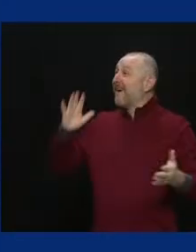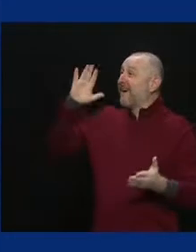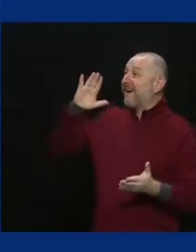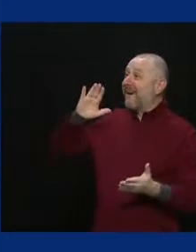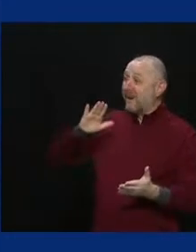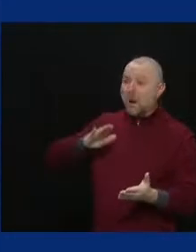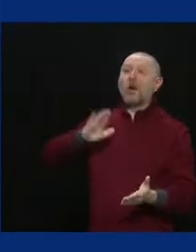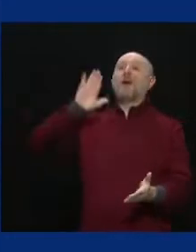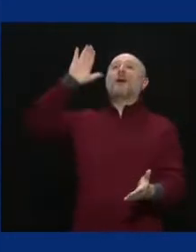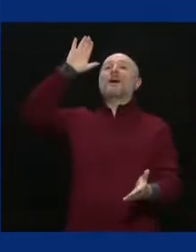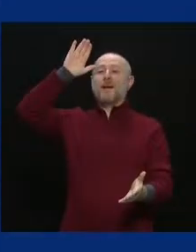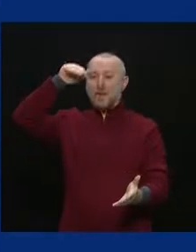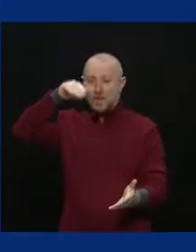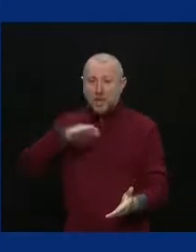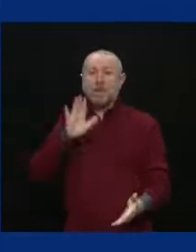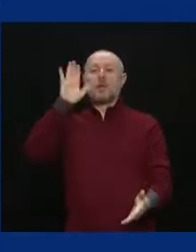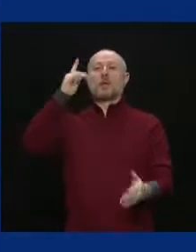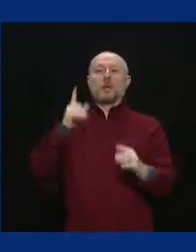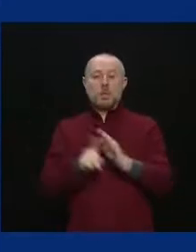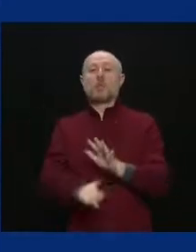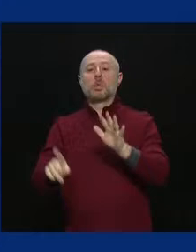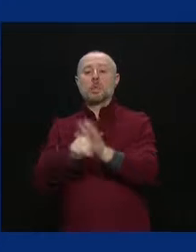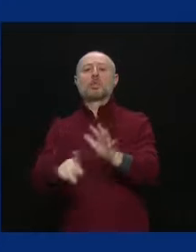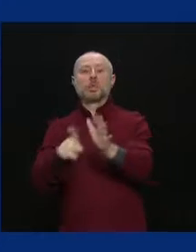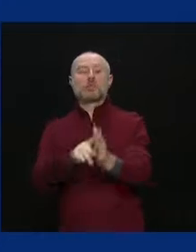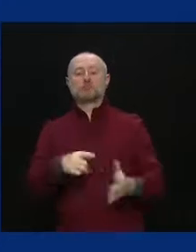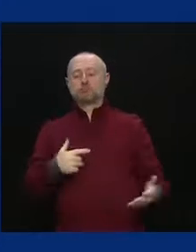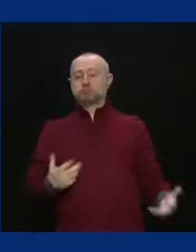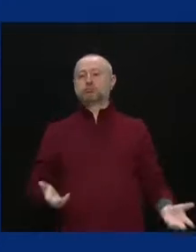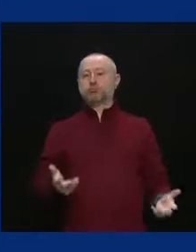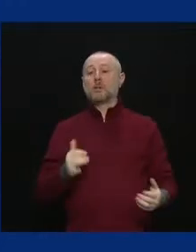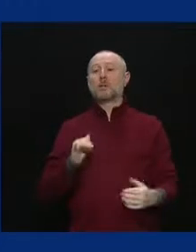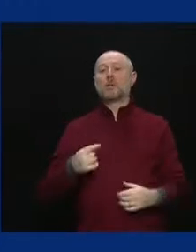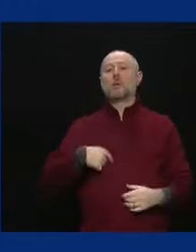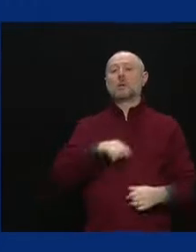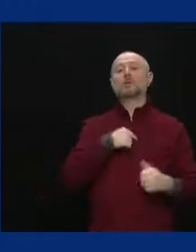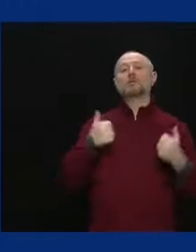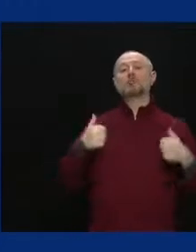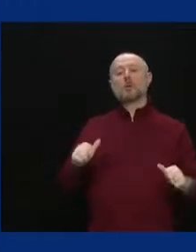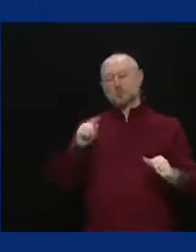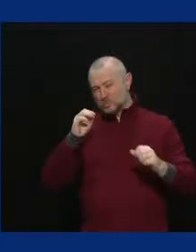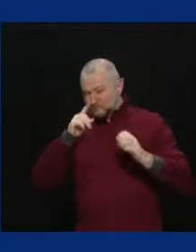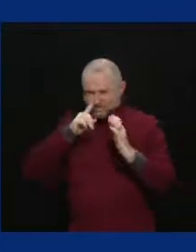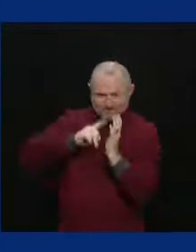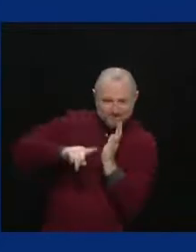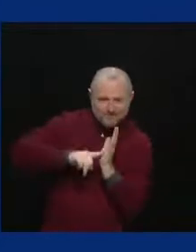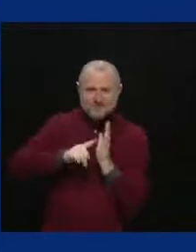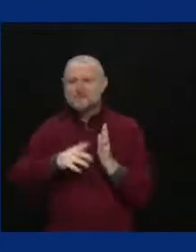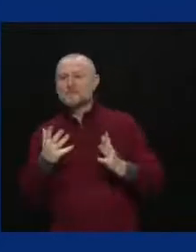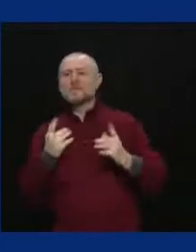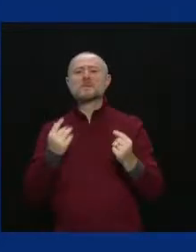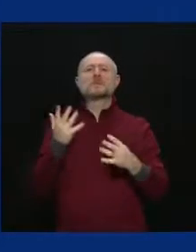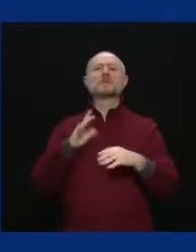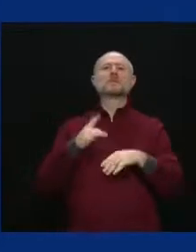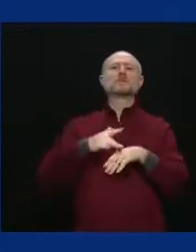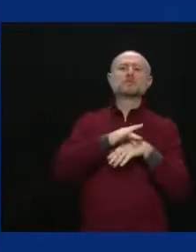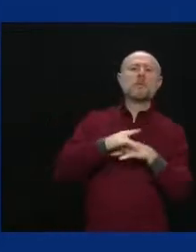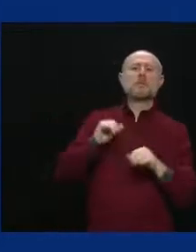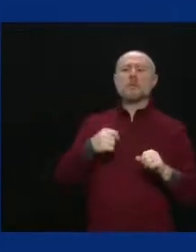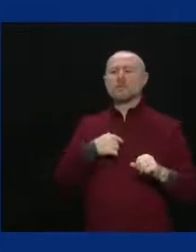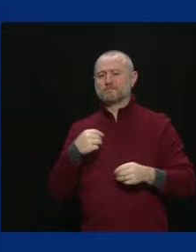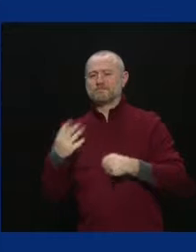some extra help. And just to amplify that, when I was trying to assess what resources I could deploy into hospitals, nursing